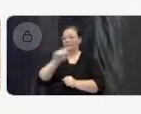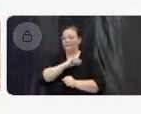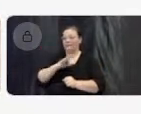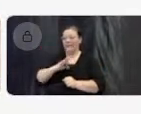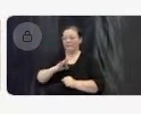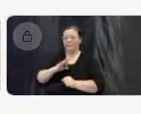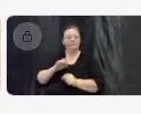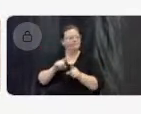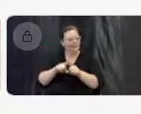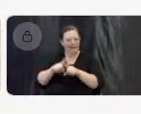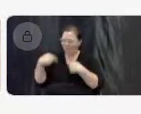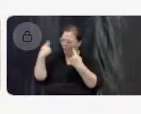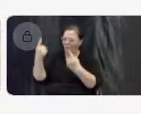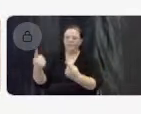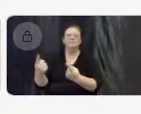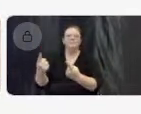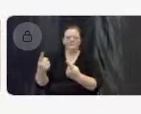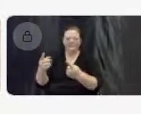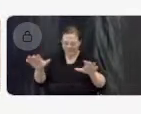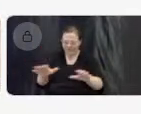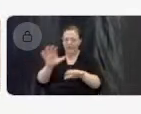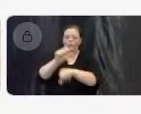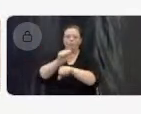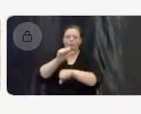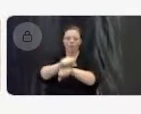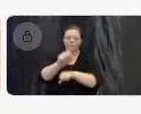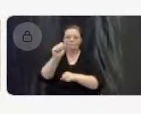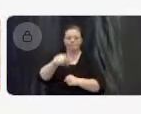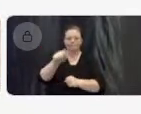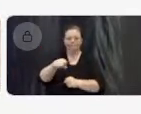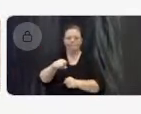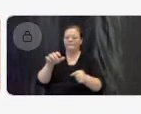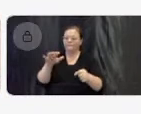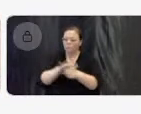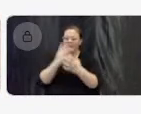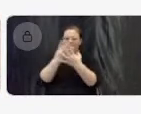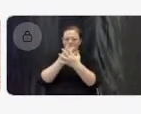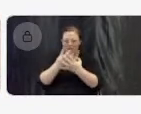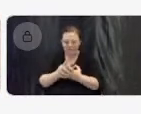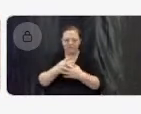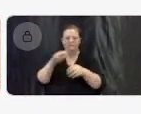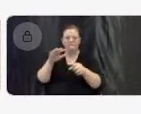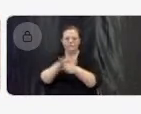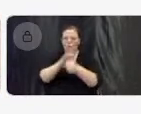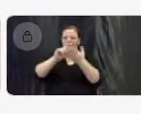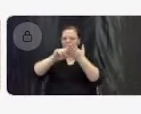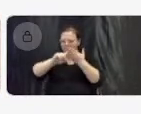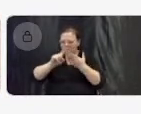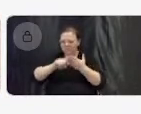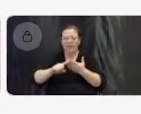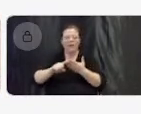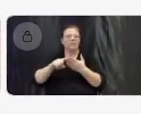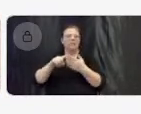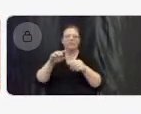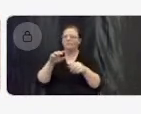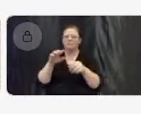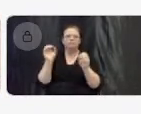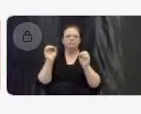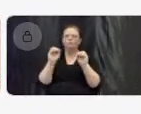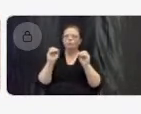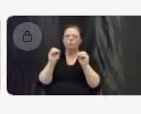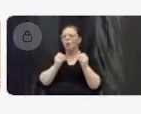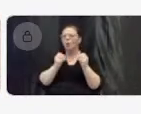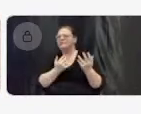do, have done their job. They've fully vetted this. They fully investigated it. They have no